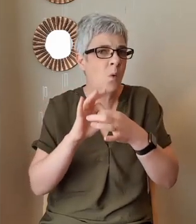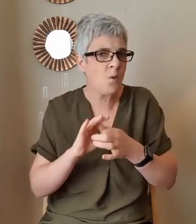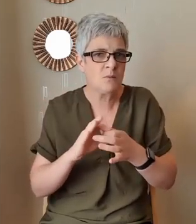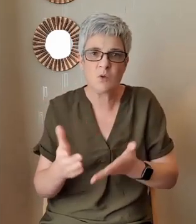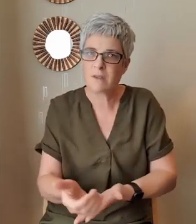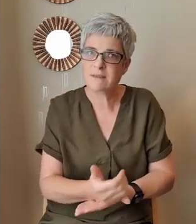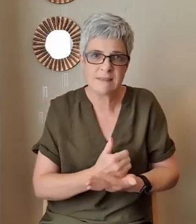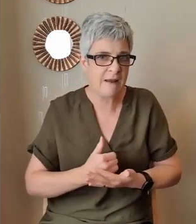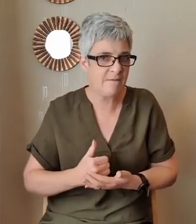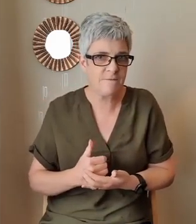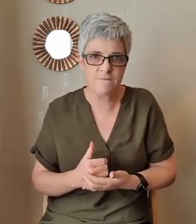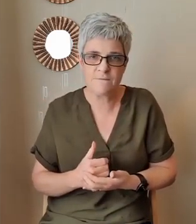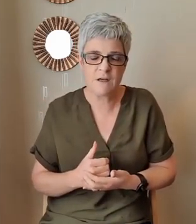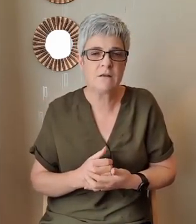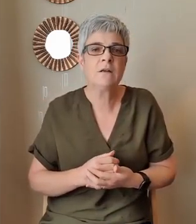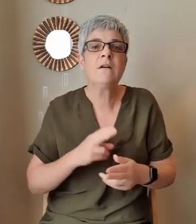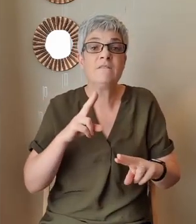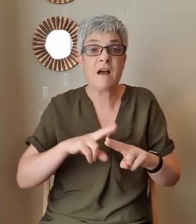places to be.